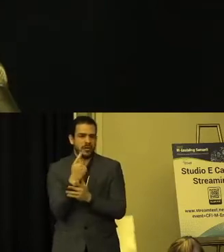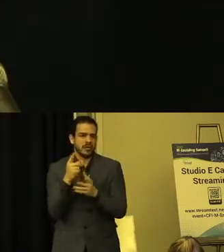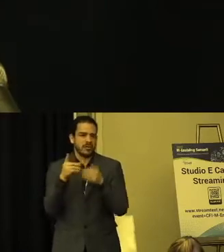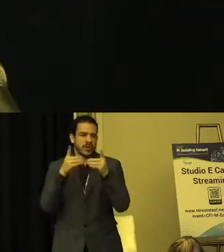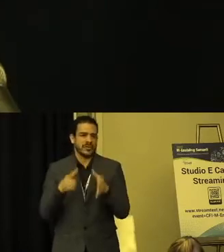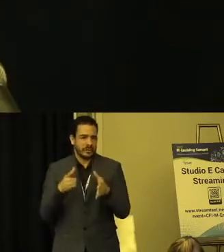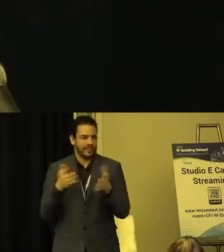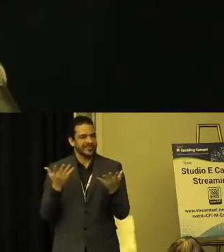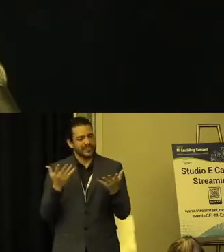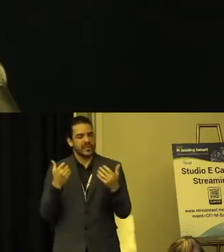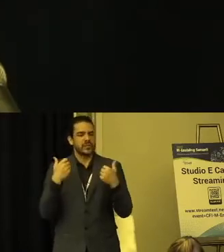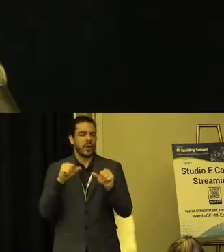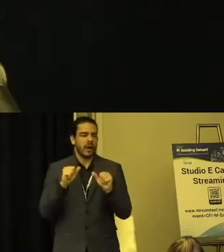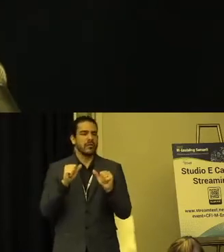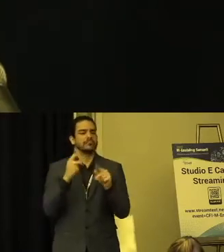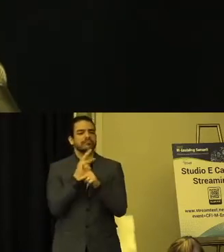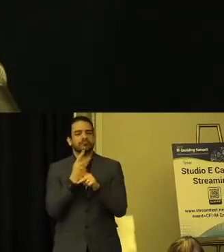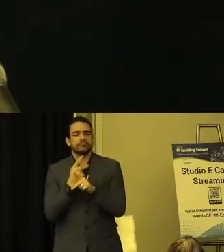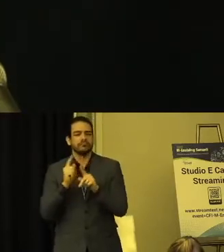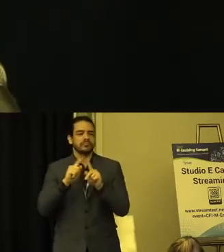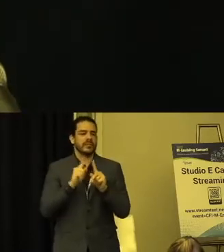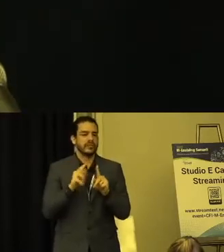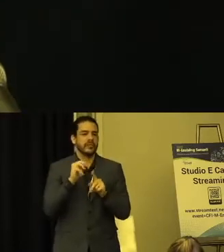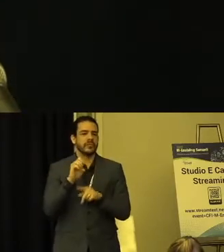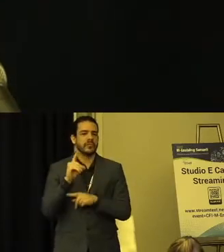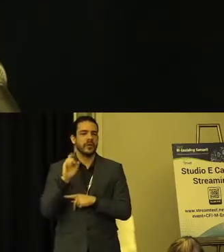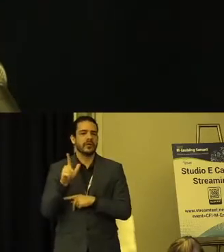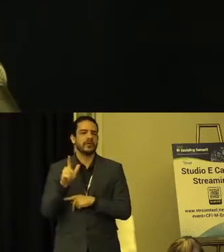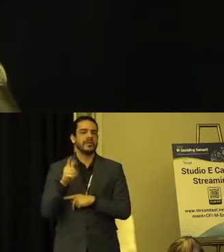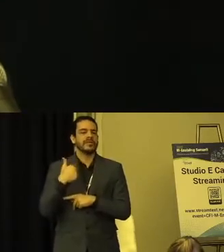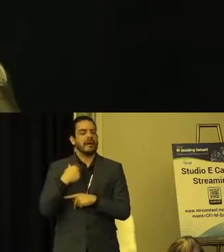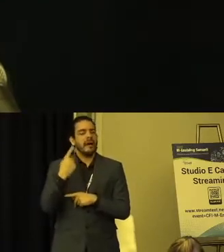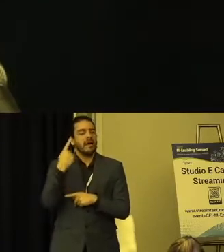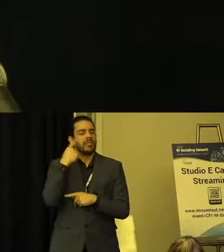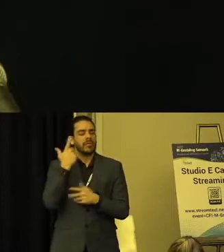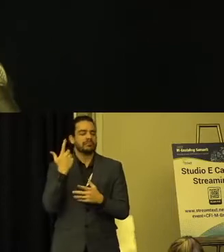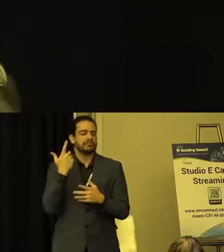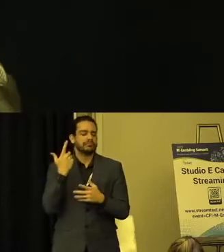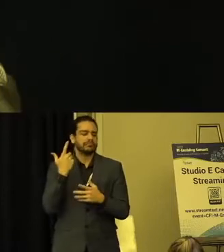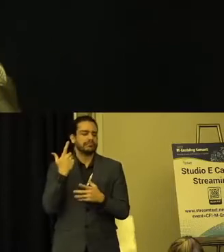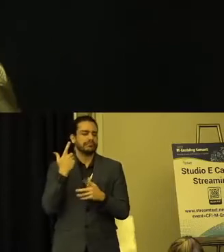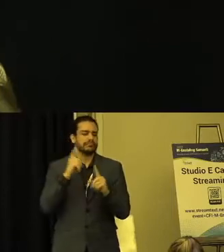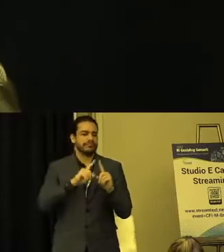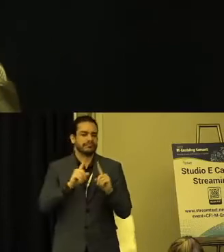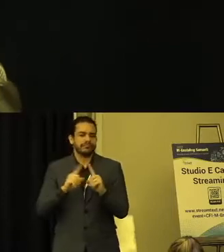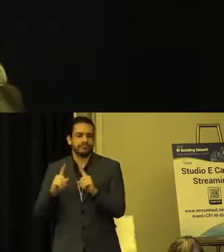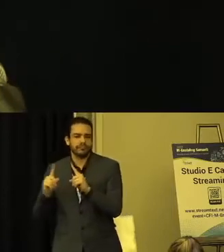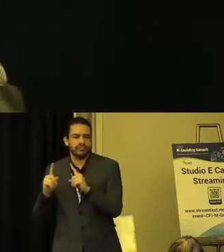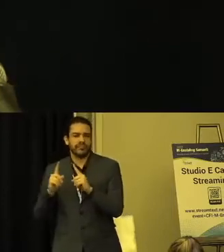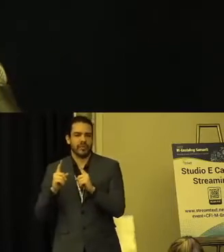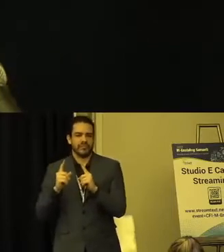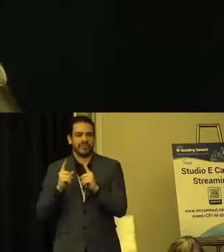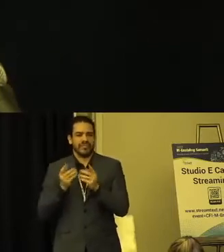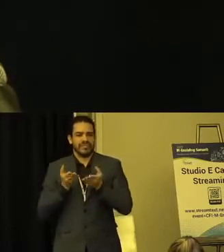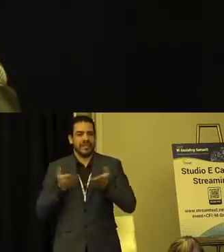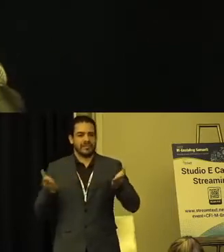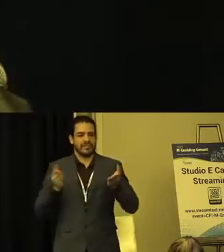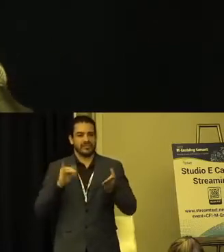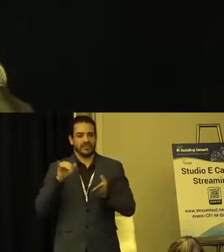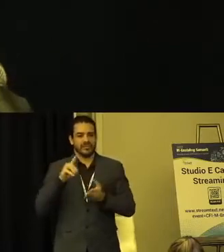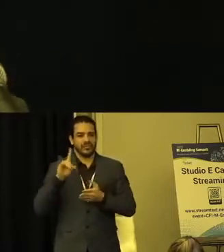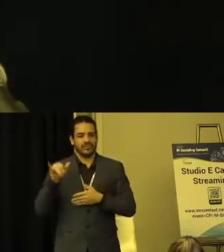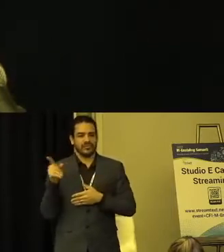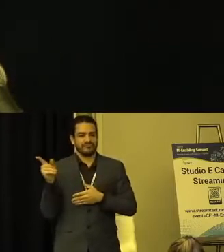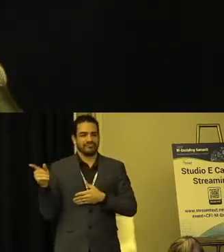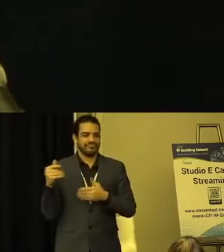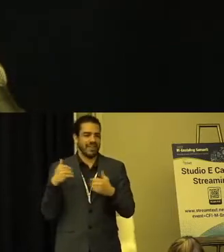about different models. I think that there are definitely aspects that Judy brought to the role that we need to keep, and we'll be